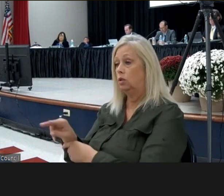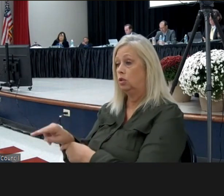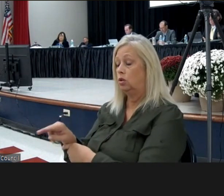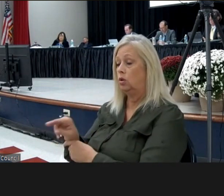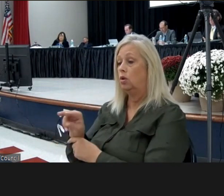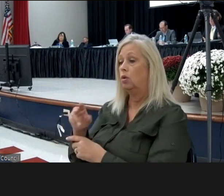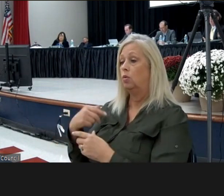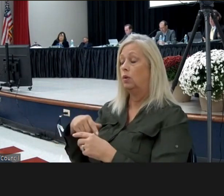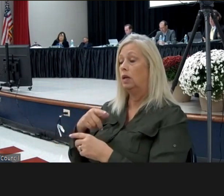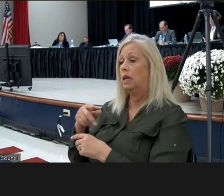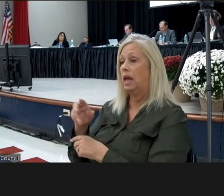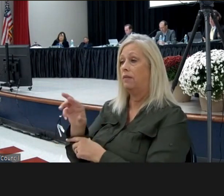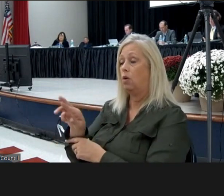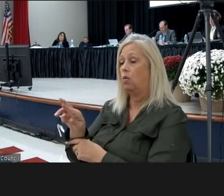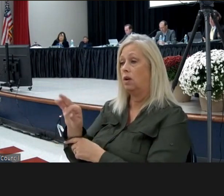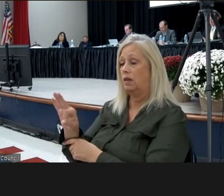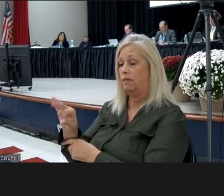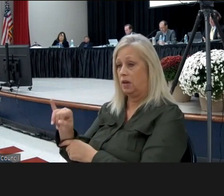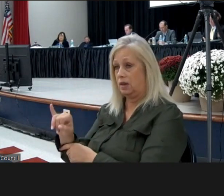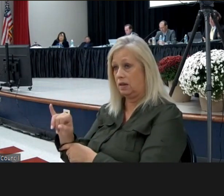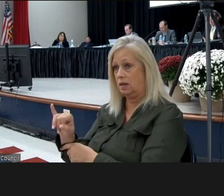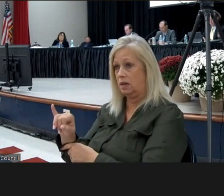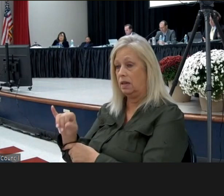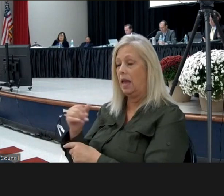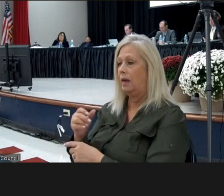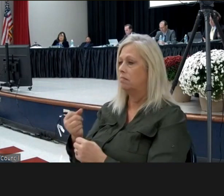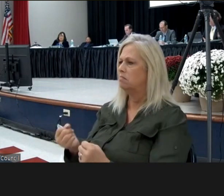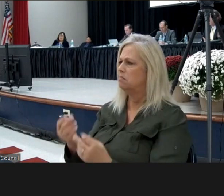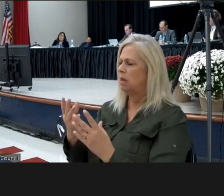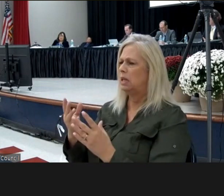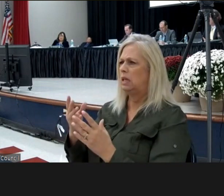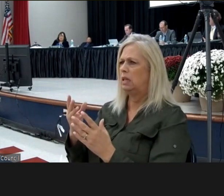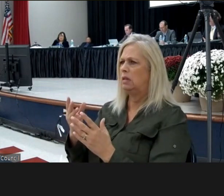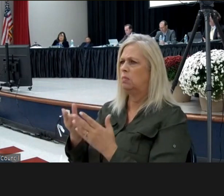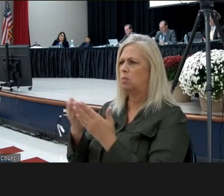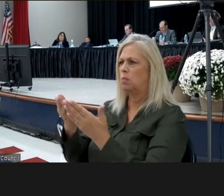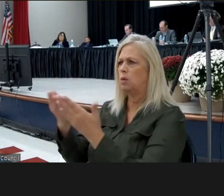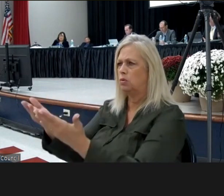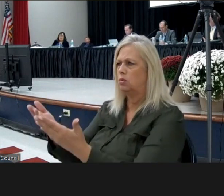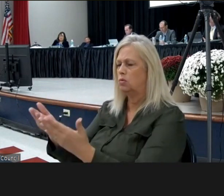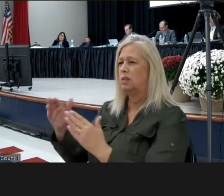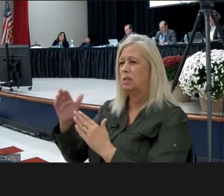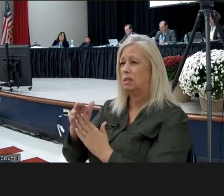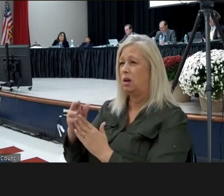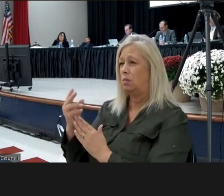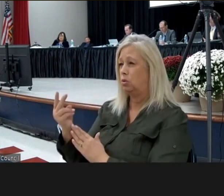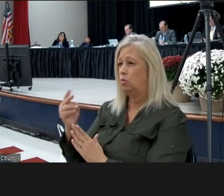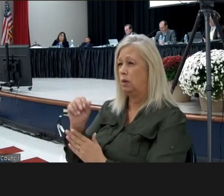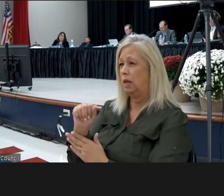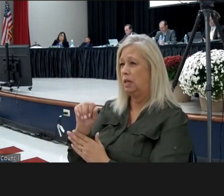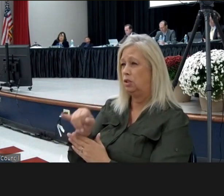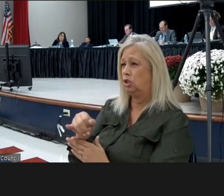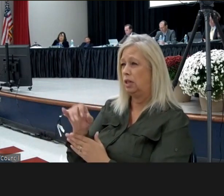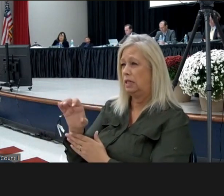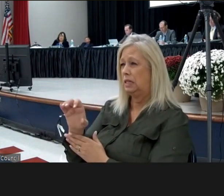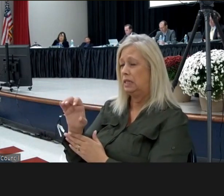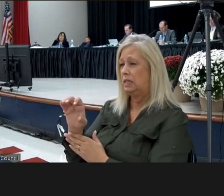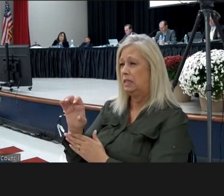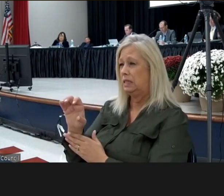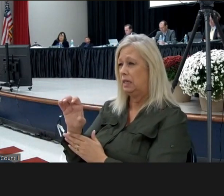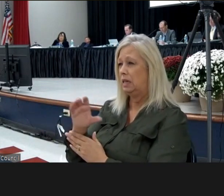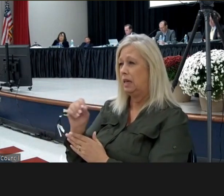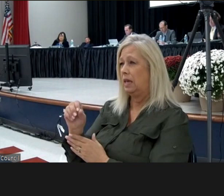hotel developers. We received a number of proposals. Probably the top two were AJC, Graduate Hotels, and